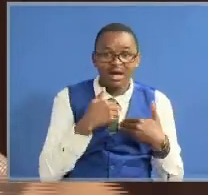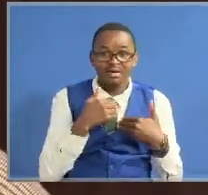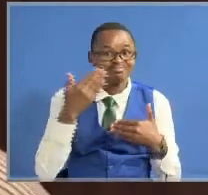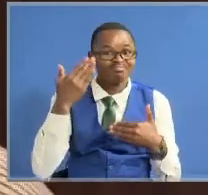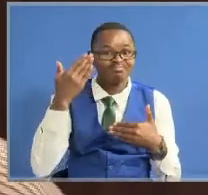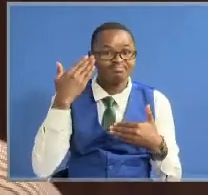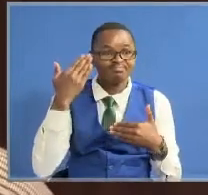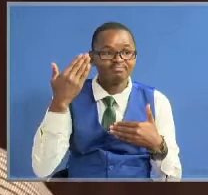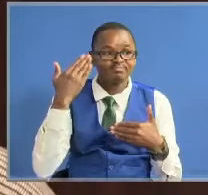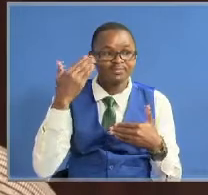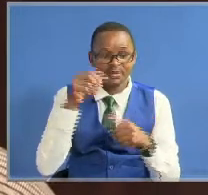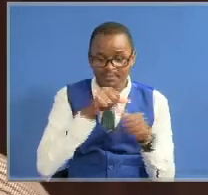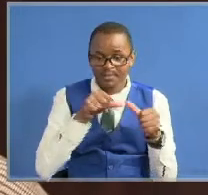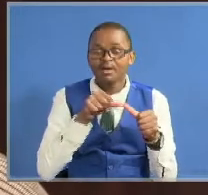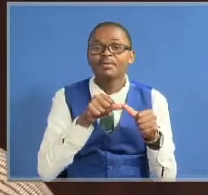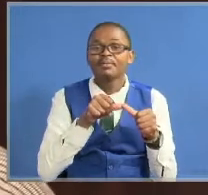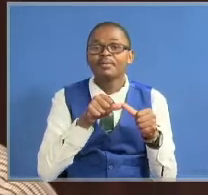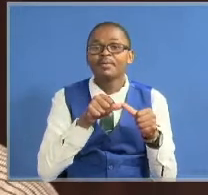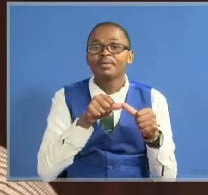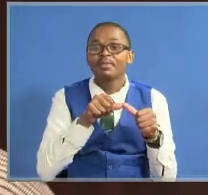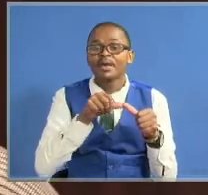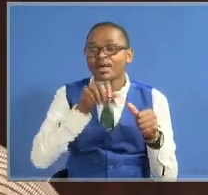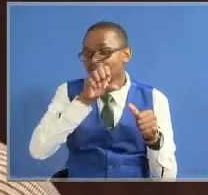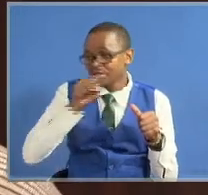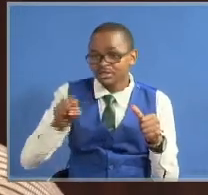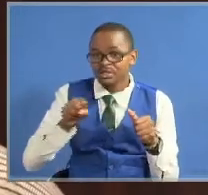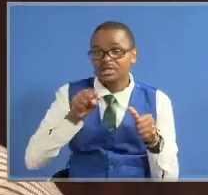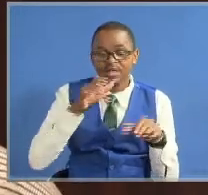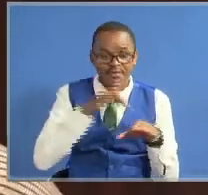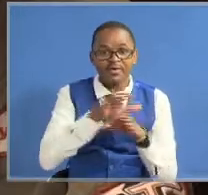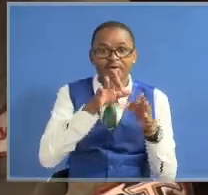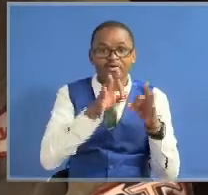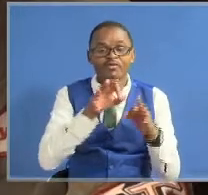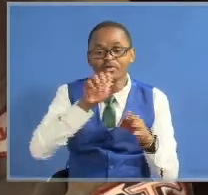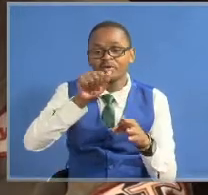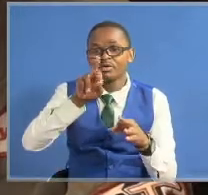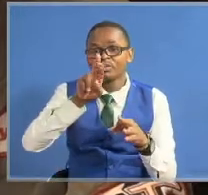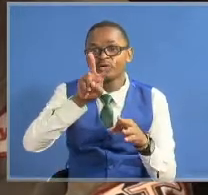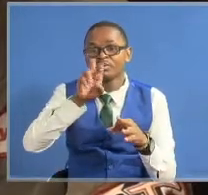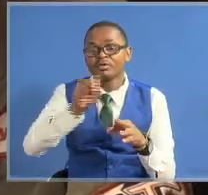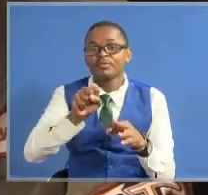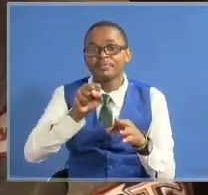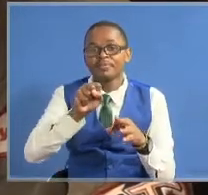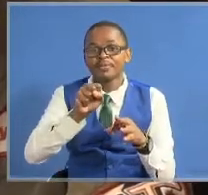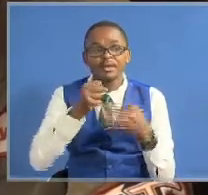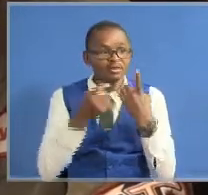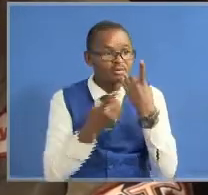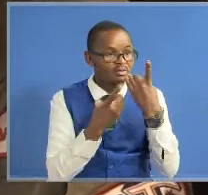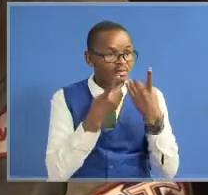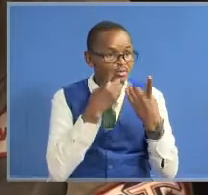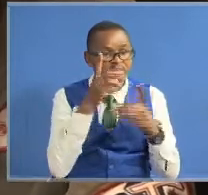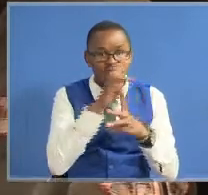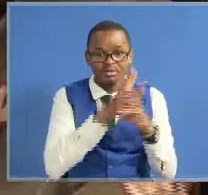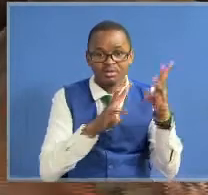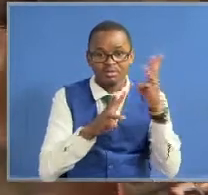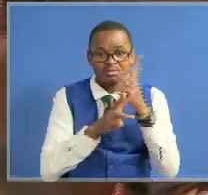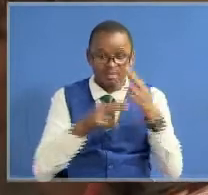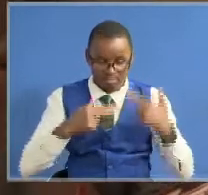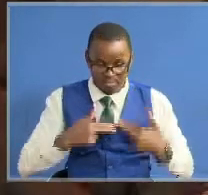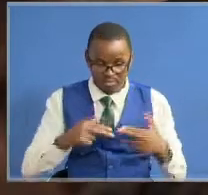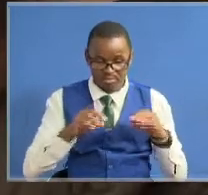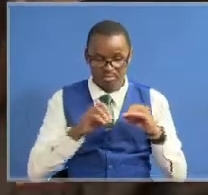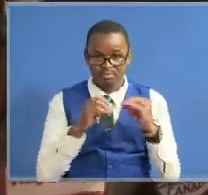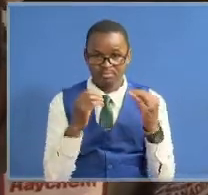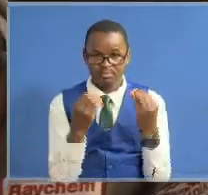had earlier about the side effects of ARVs and all that. In the discussion that brought together the World Health